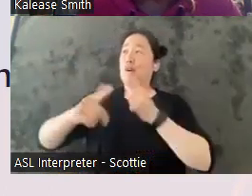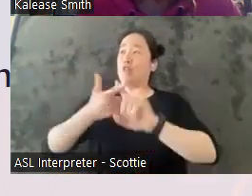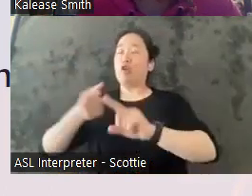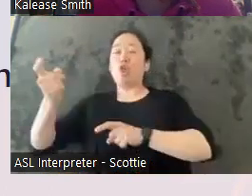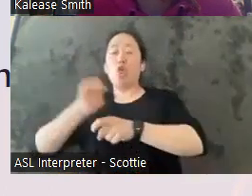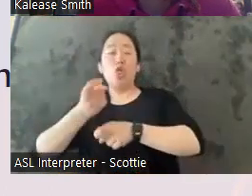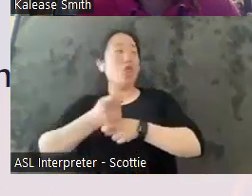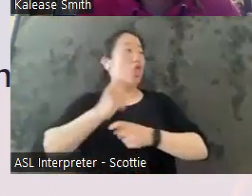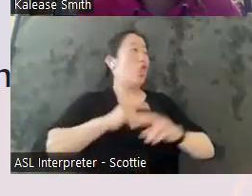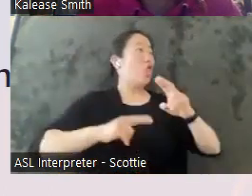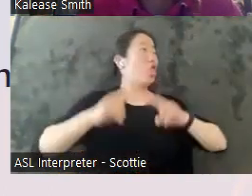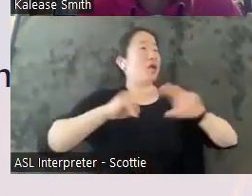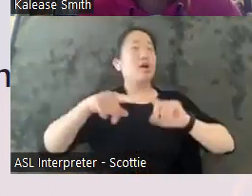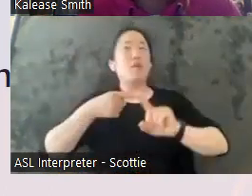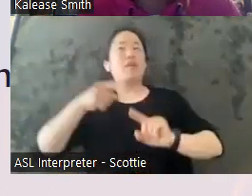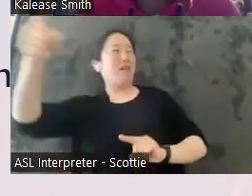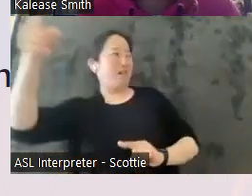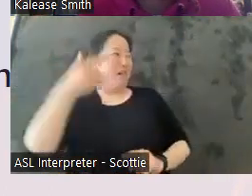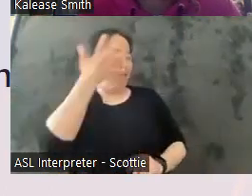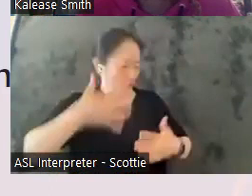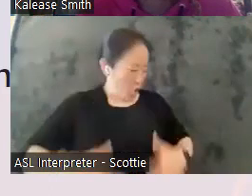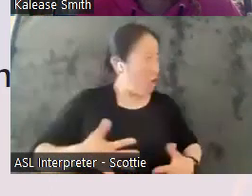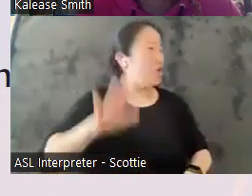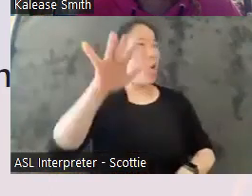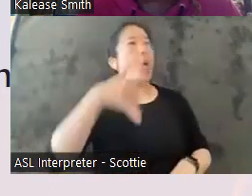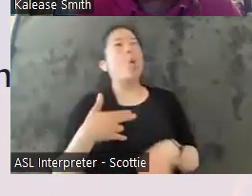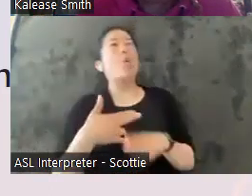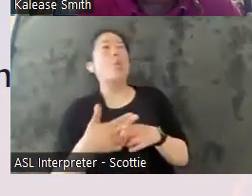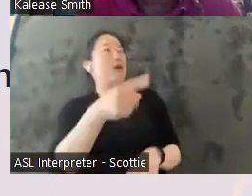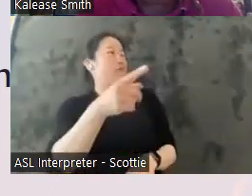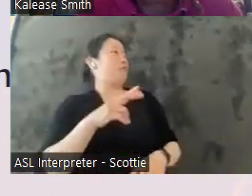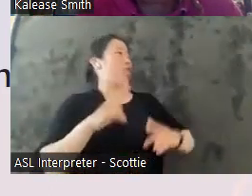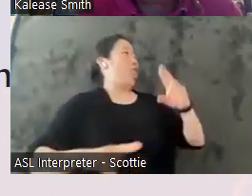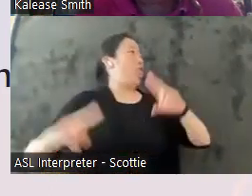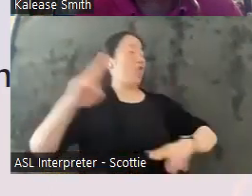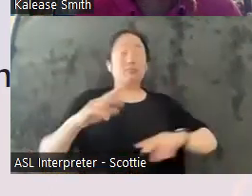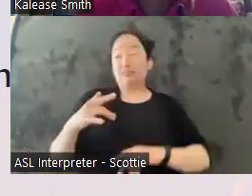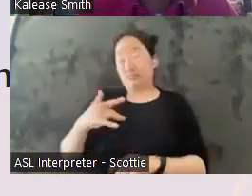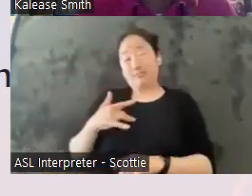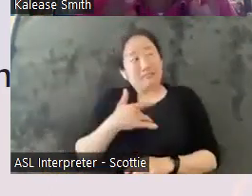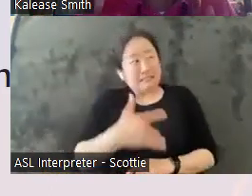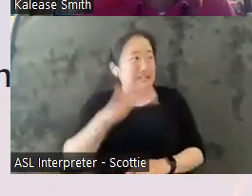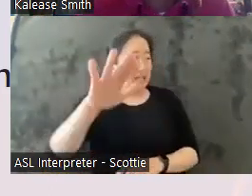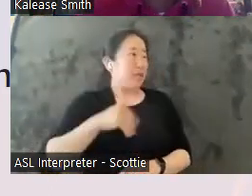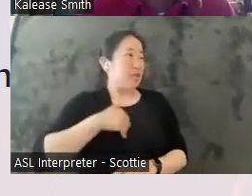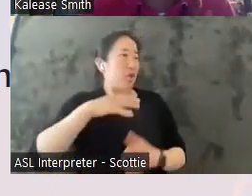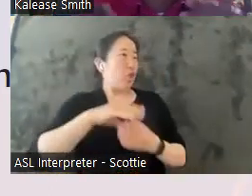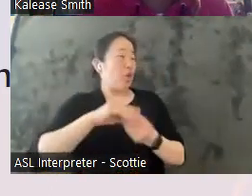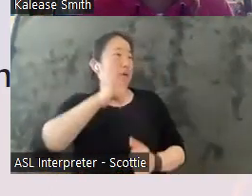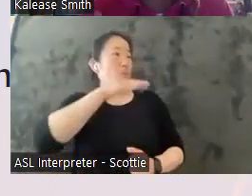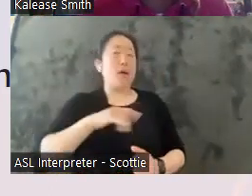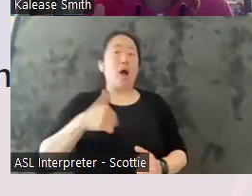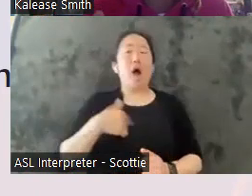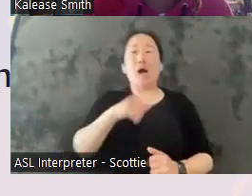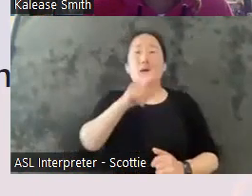somebody looks or their weight, and he said it's usually a female that they're talking about. He said, I don't join in, but I